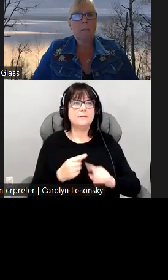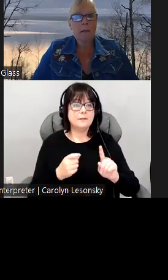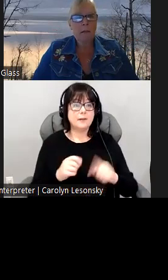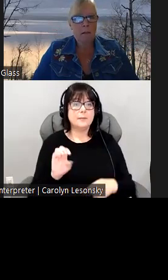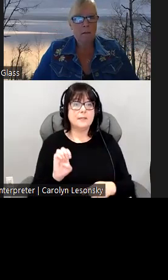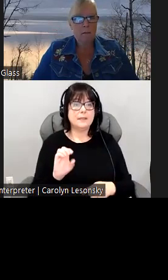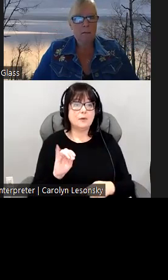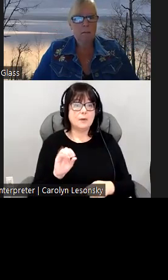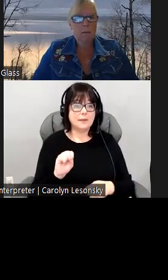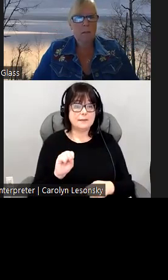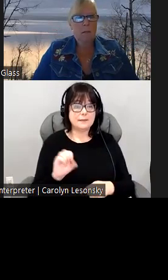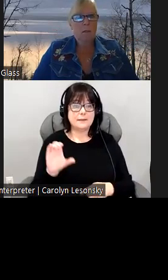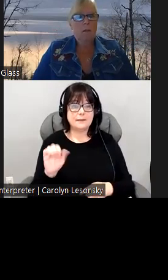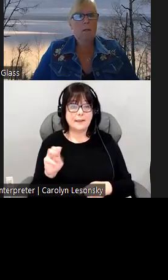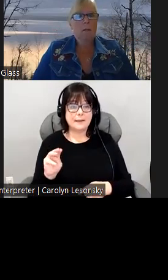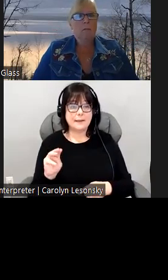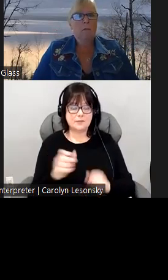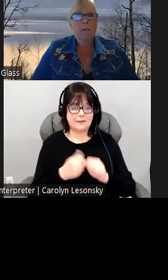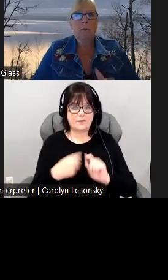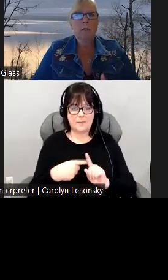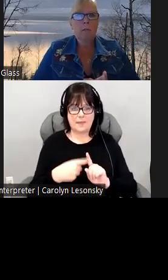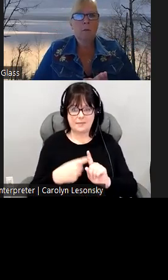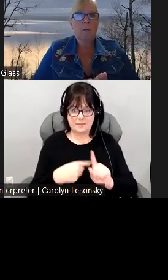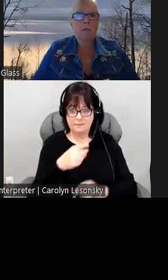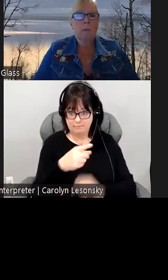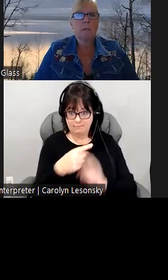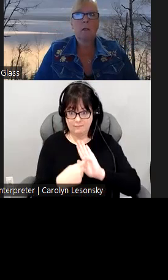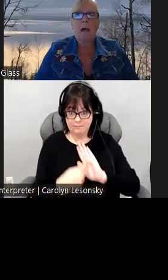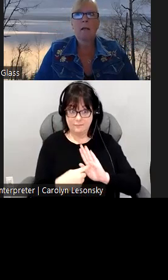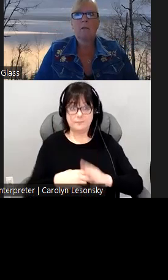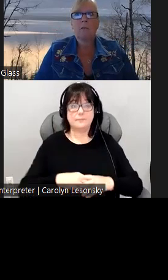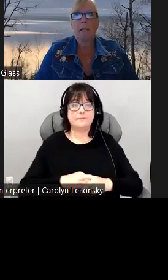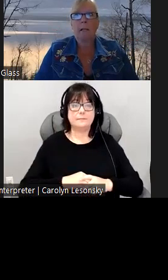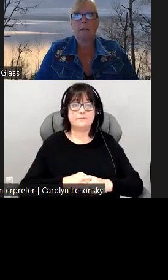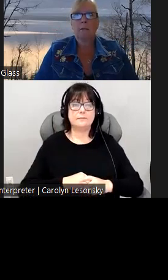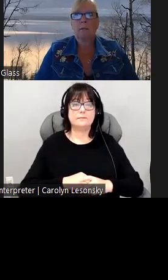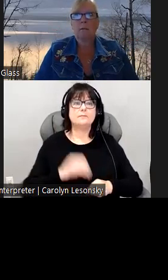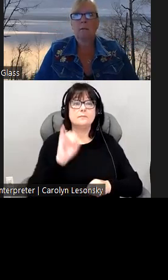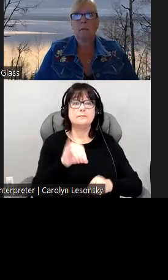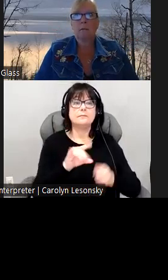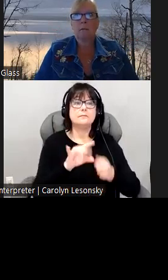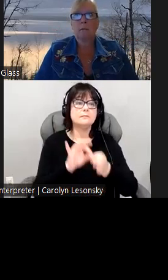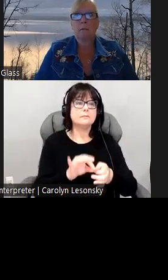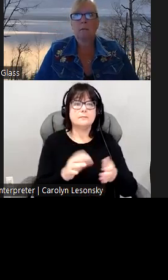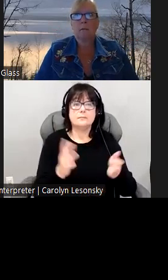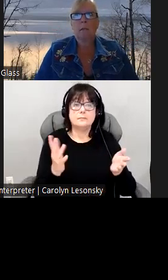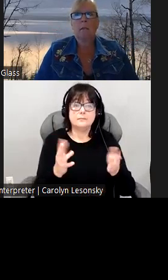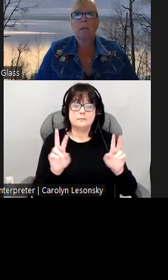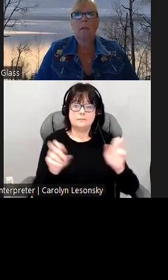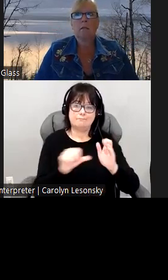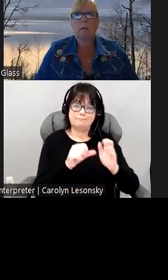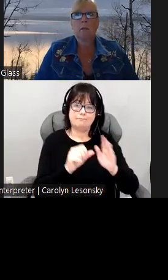every month. Really important to note that it's based on active plans.